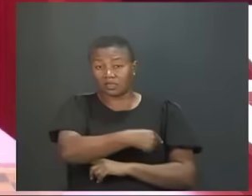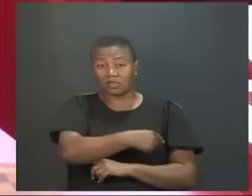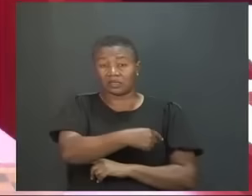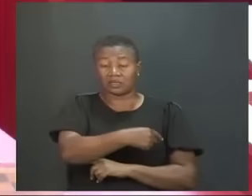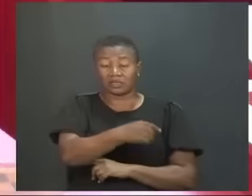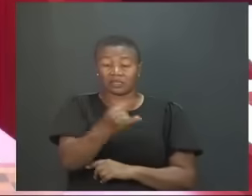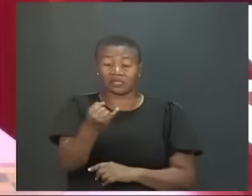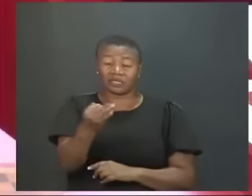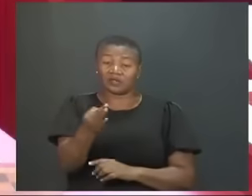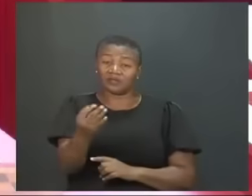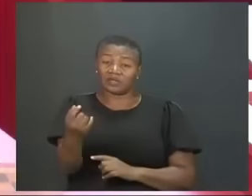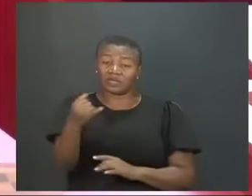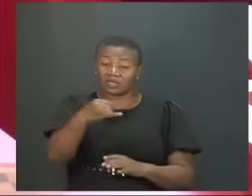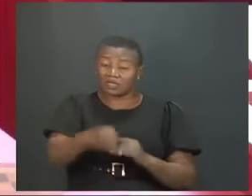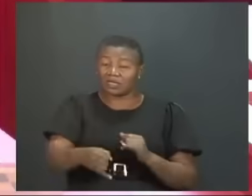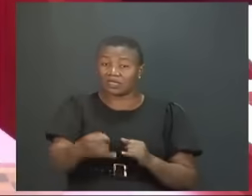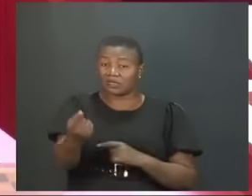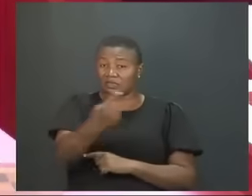day,